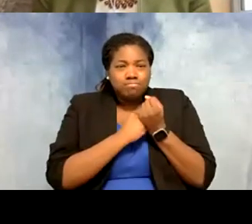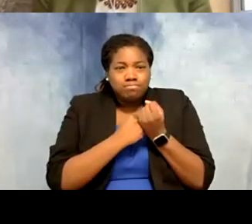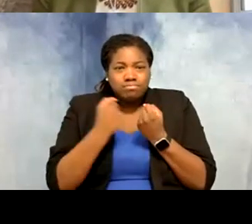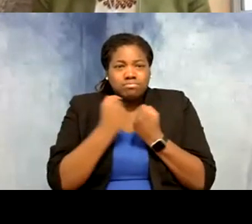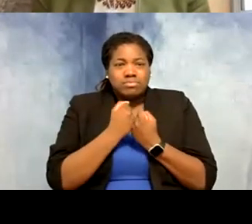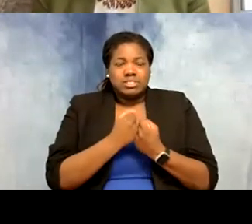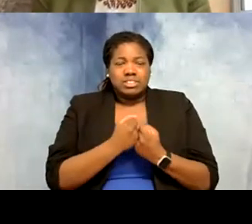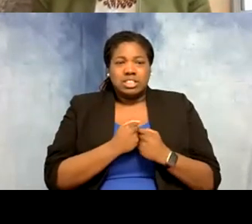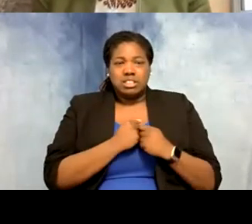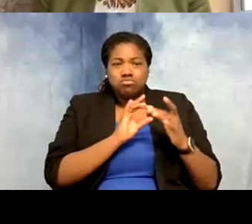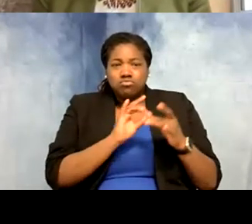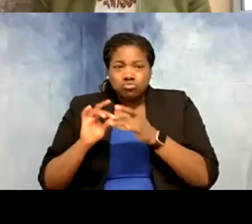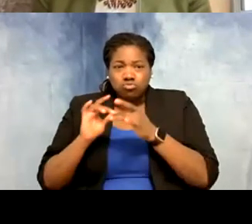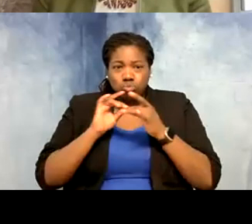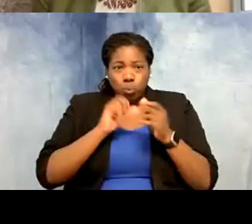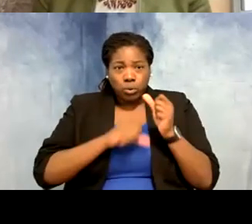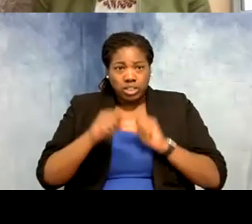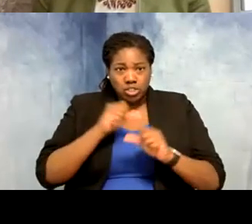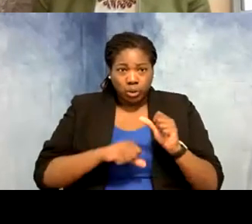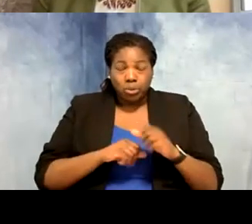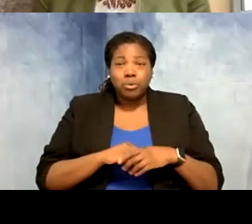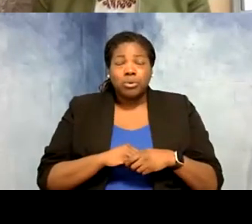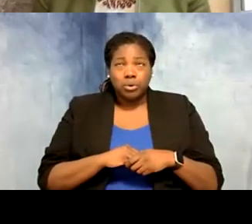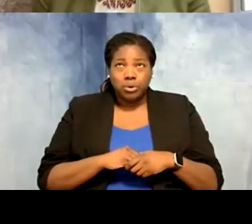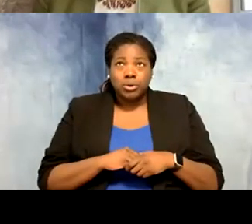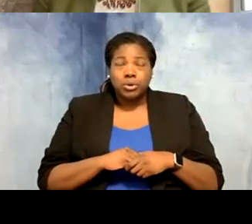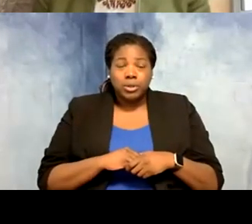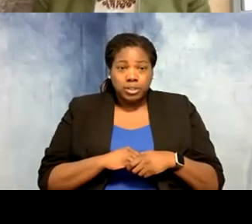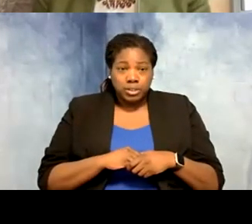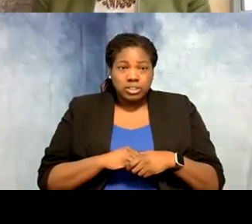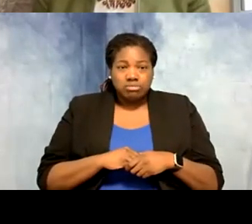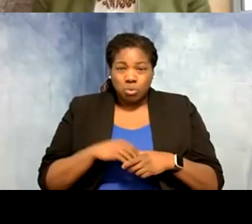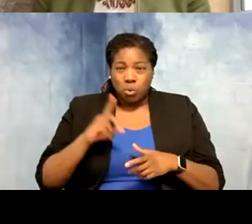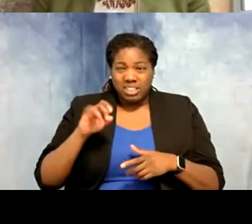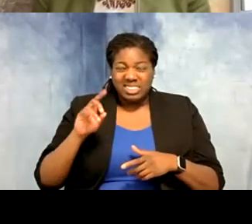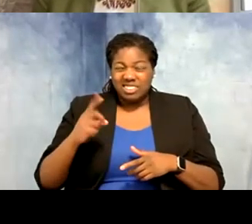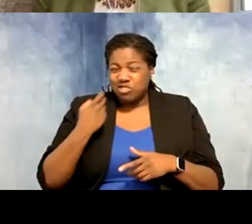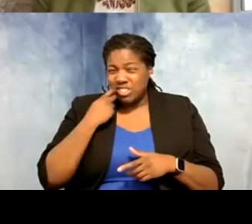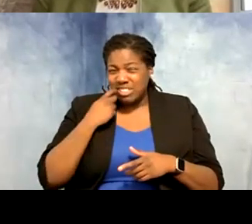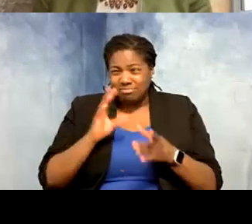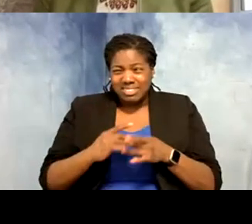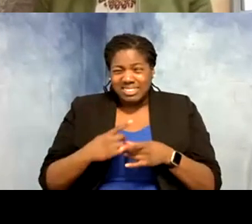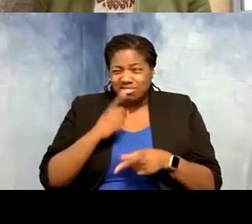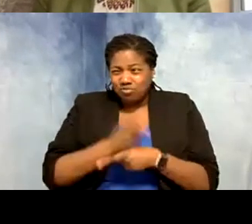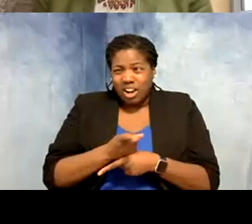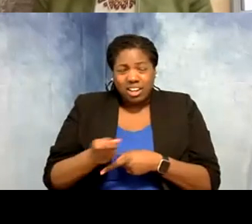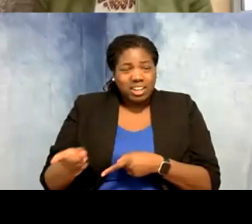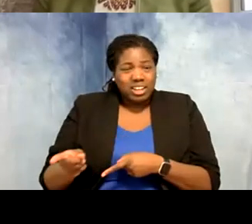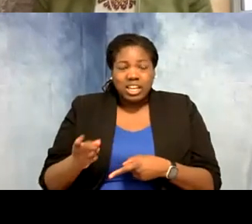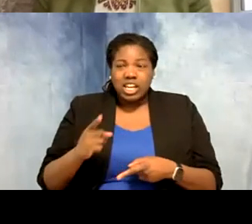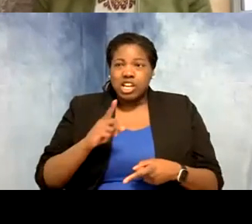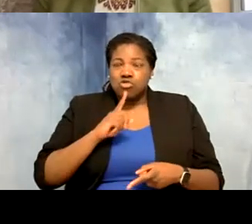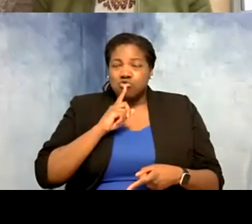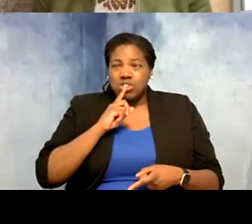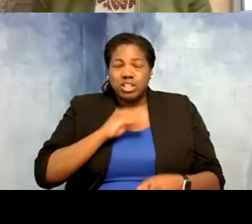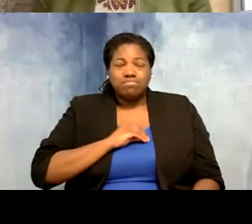and communion with one another. And it just, you know, what David just said is absolutely right. Like, it absolutely lifted me right